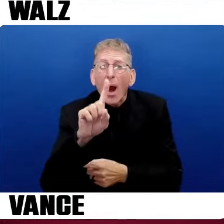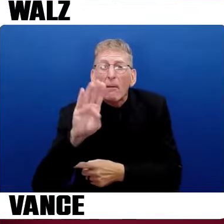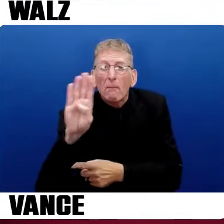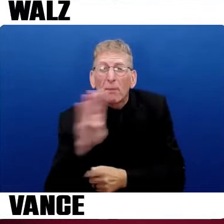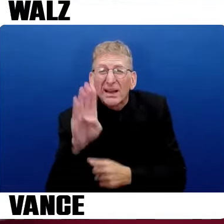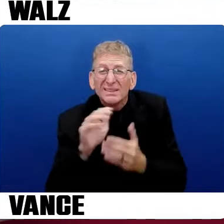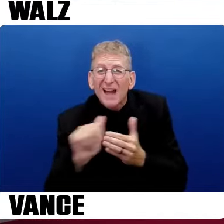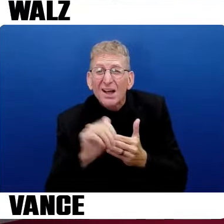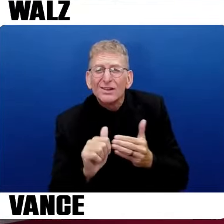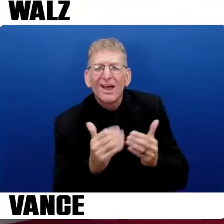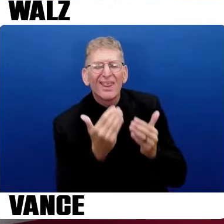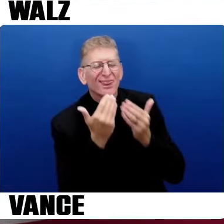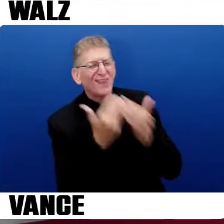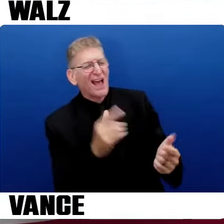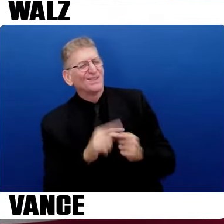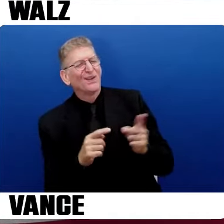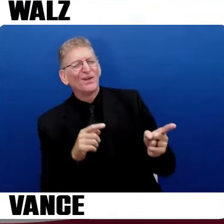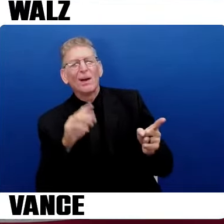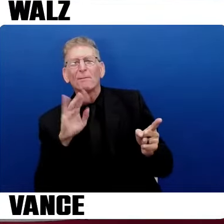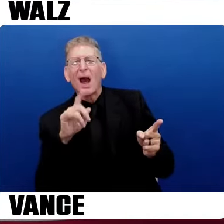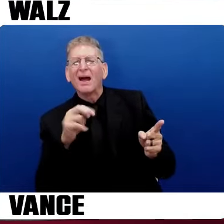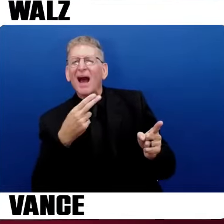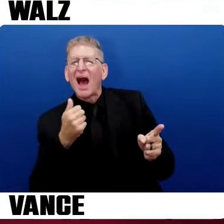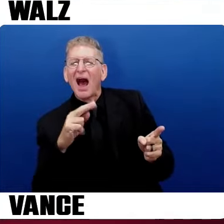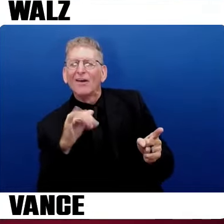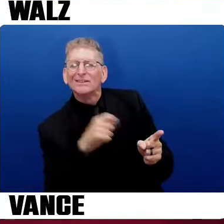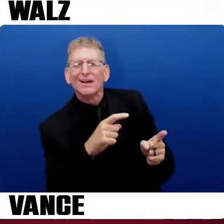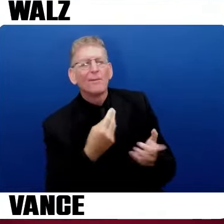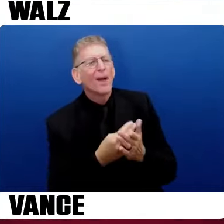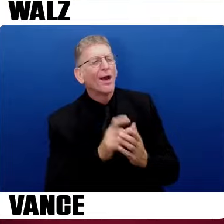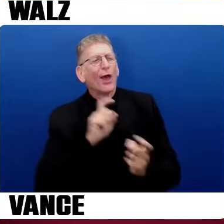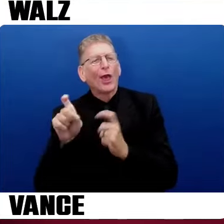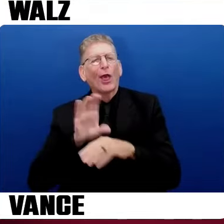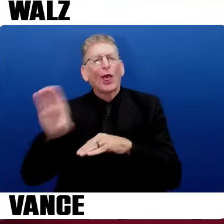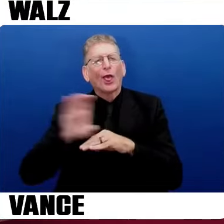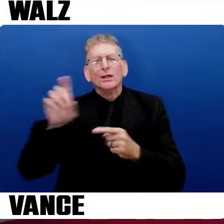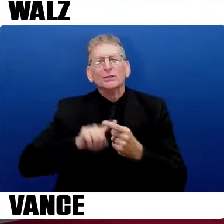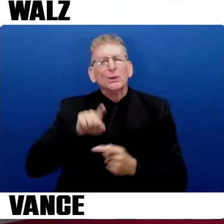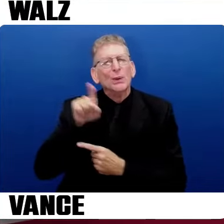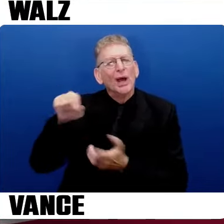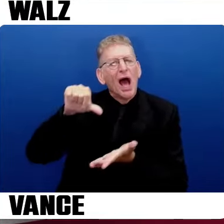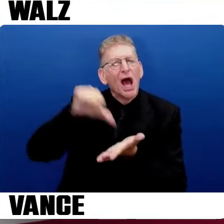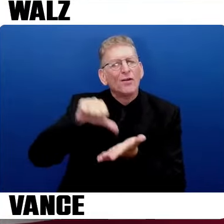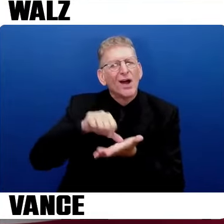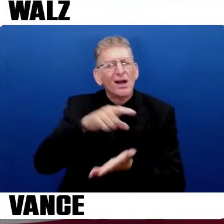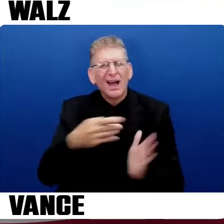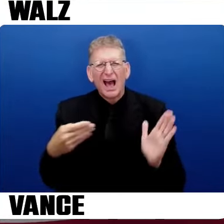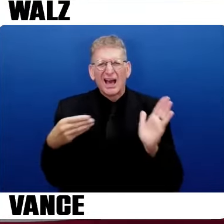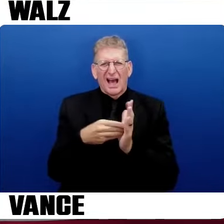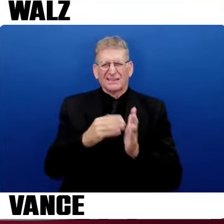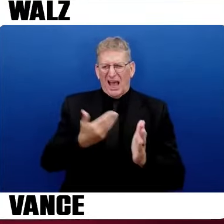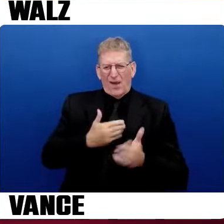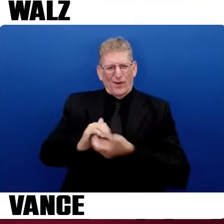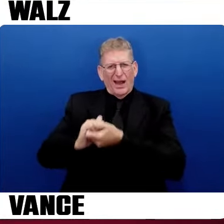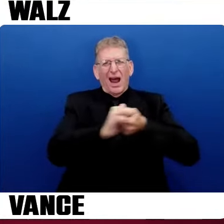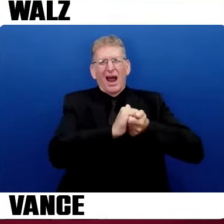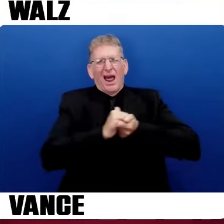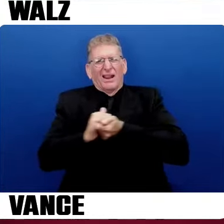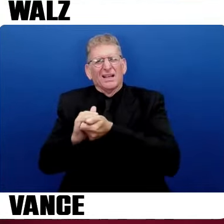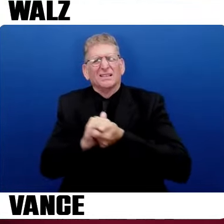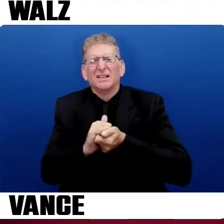launching against our allies, and God forbid, potentially launching against the United States as well. Donald Trump recognized that for people